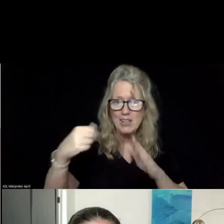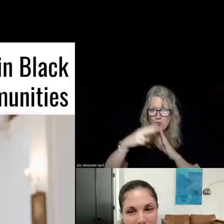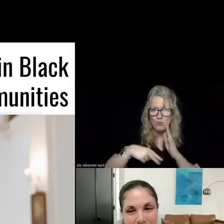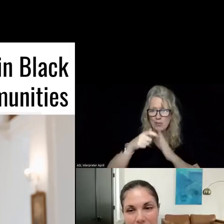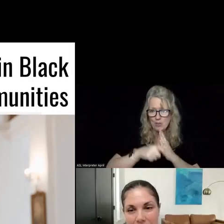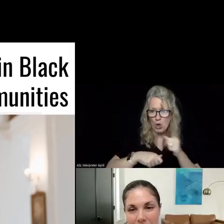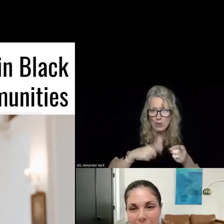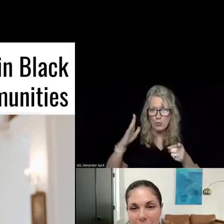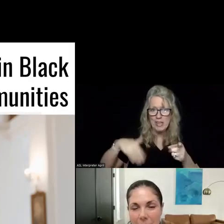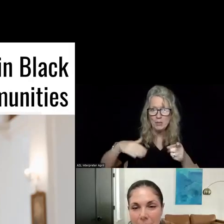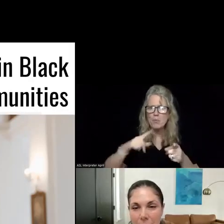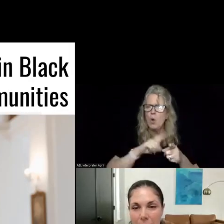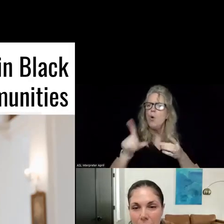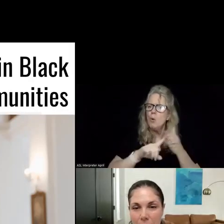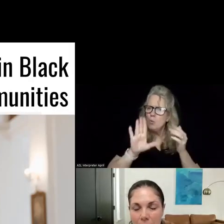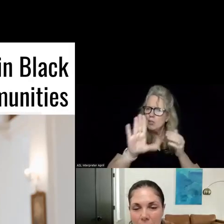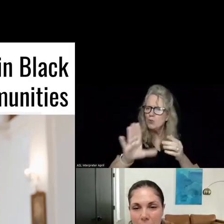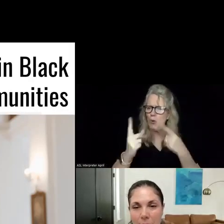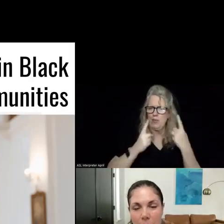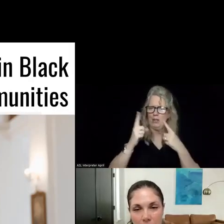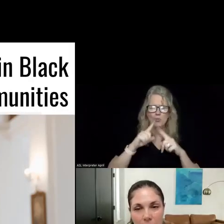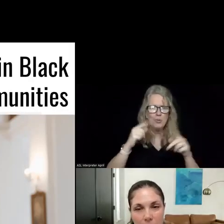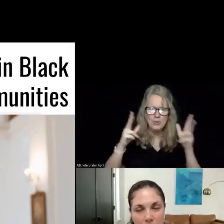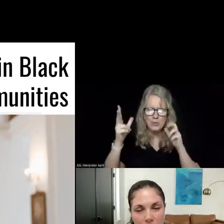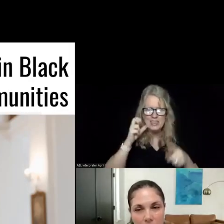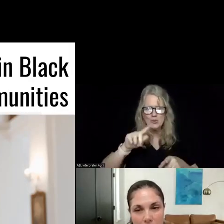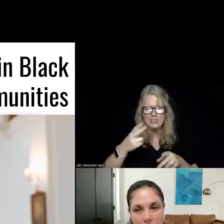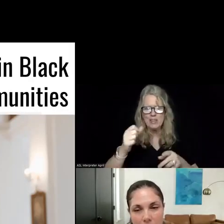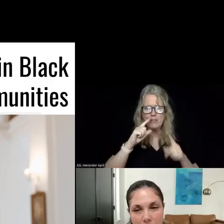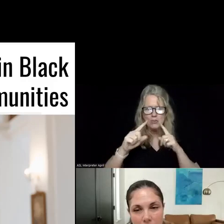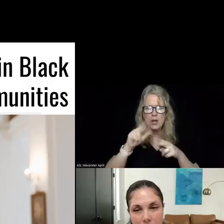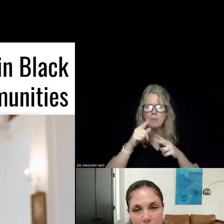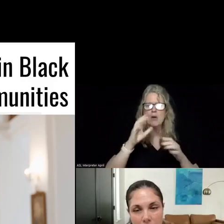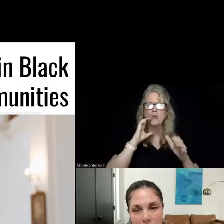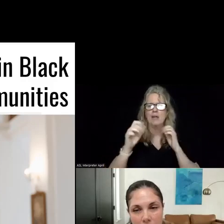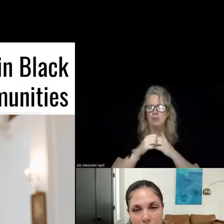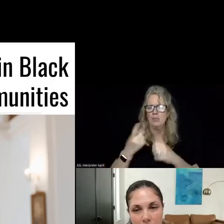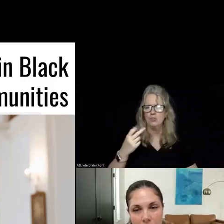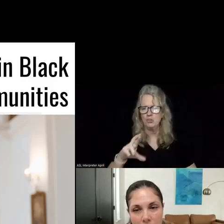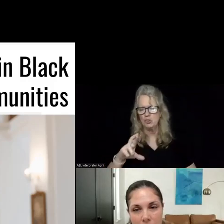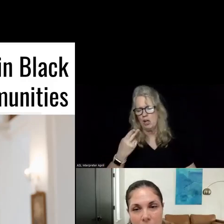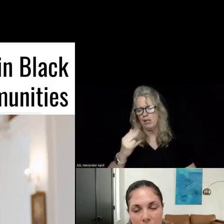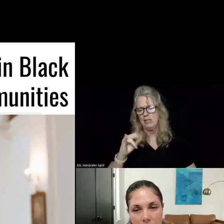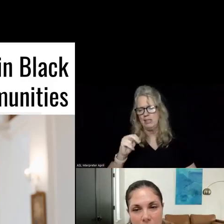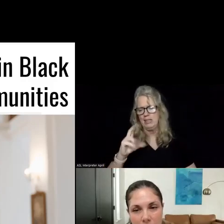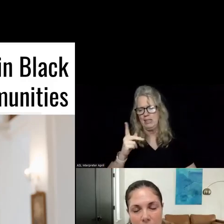article, but what are your thoughts as you hear Stephanie talk about her conversation with Dr.